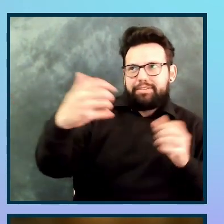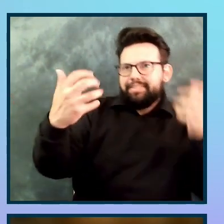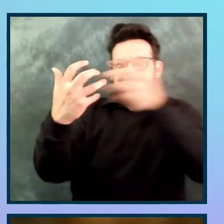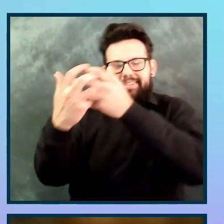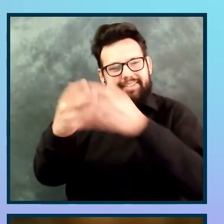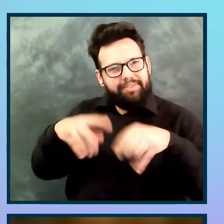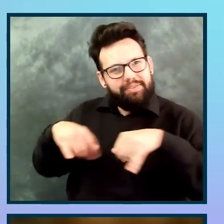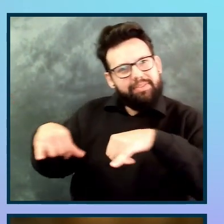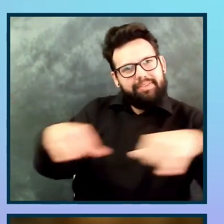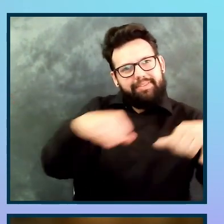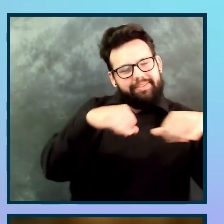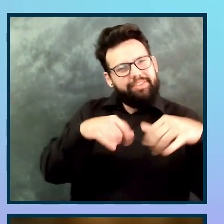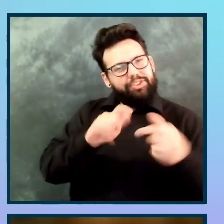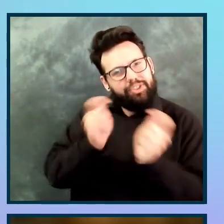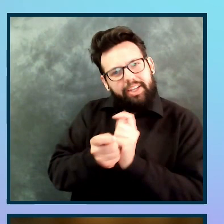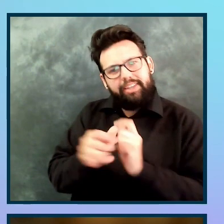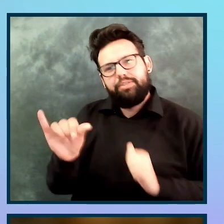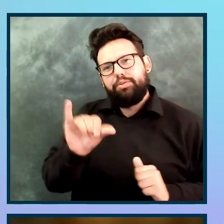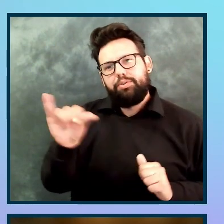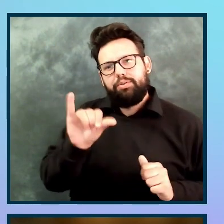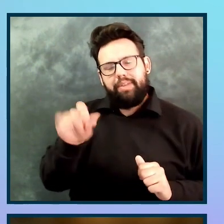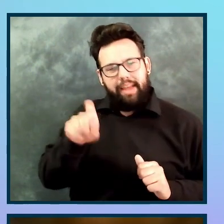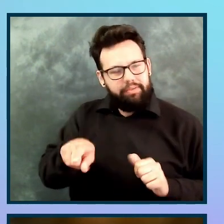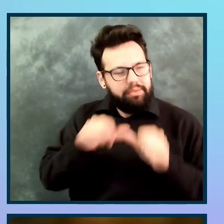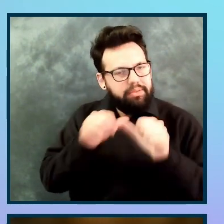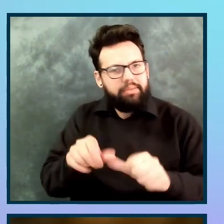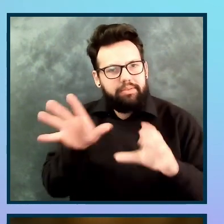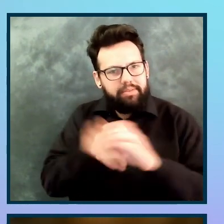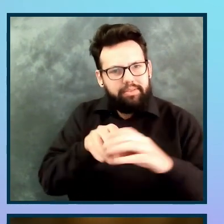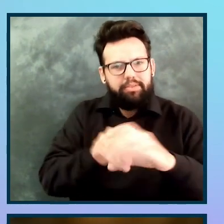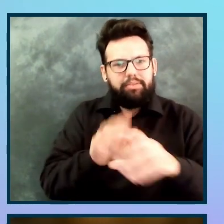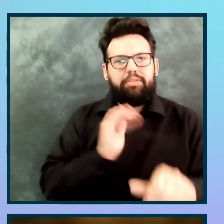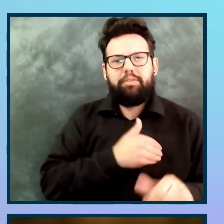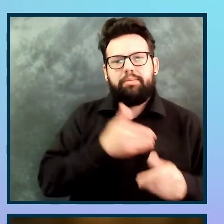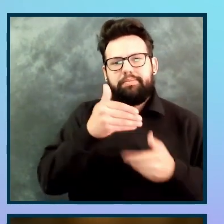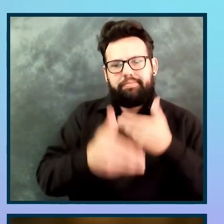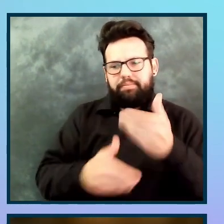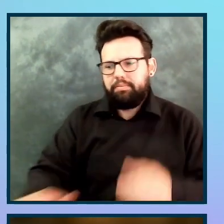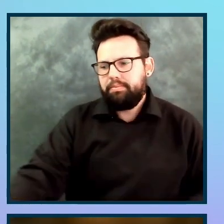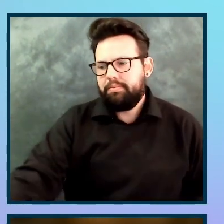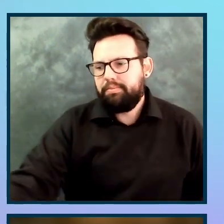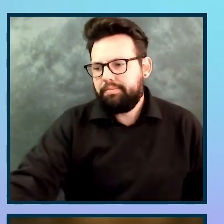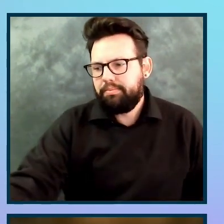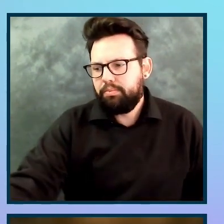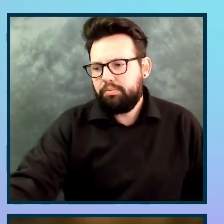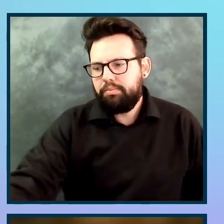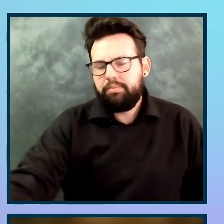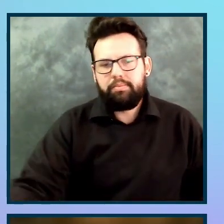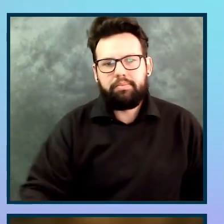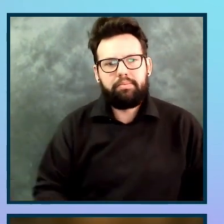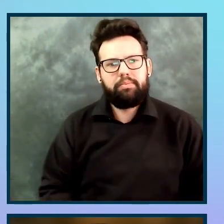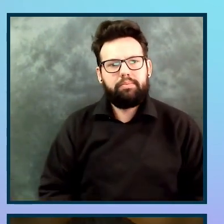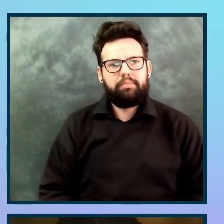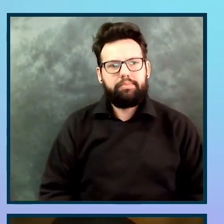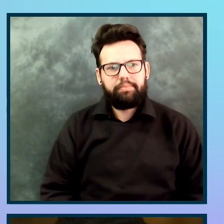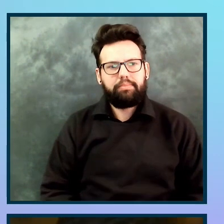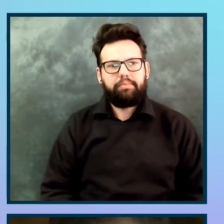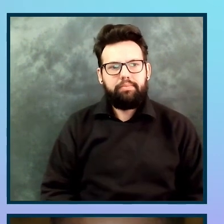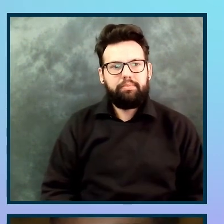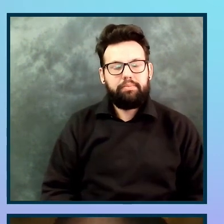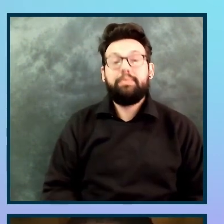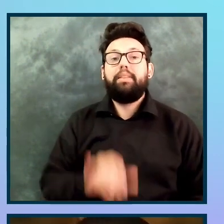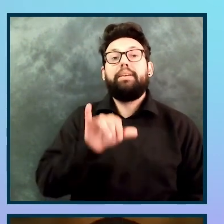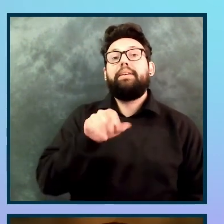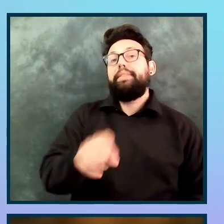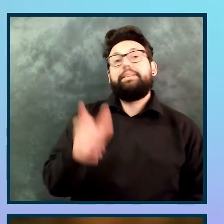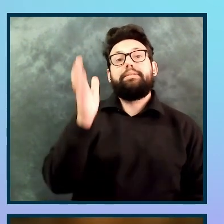have to work on integrating into our existing processes. So this talk